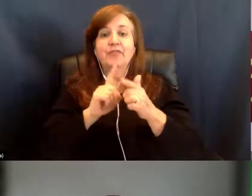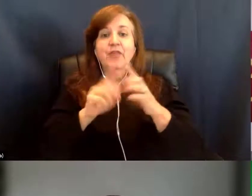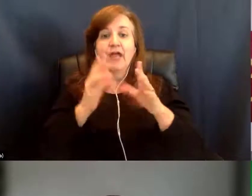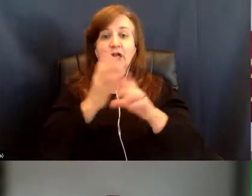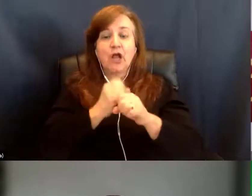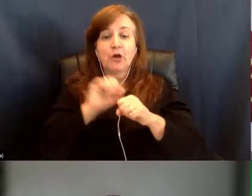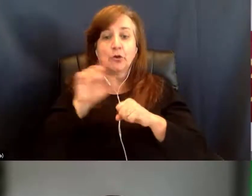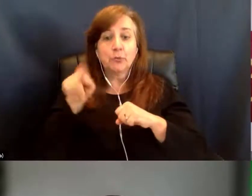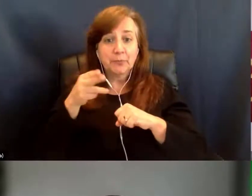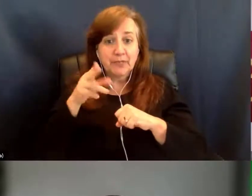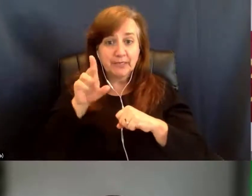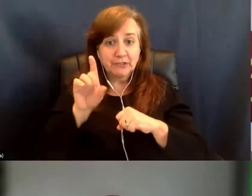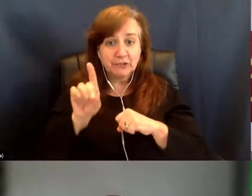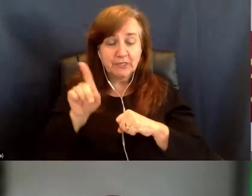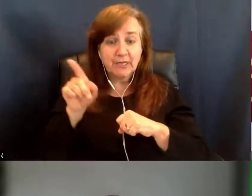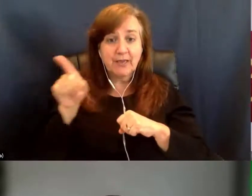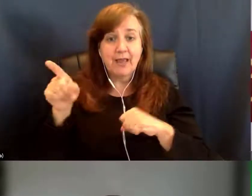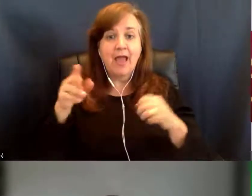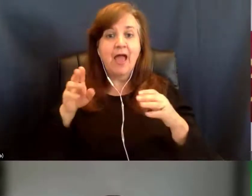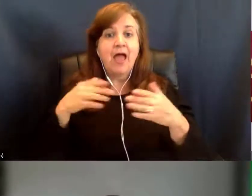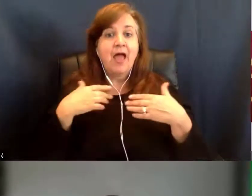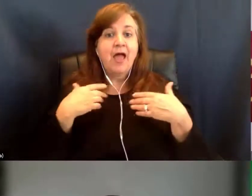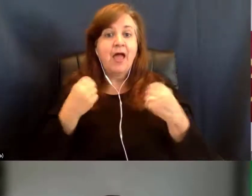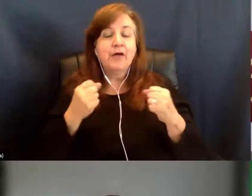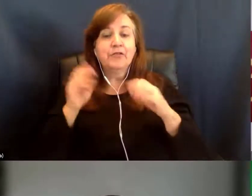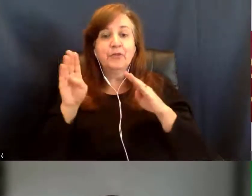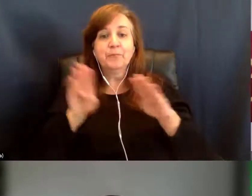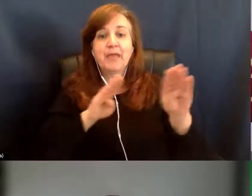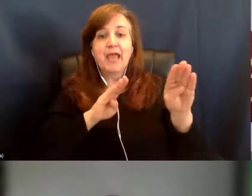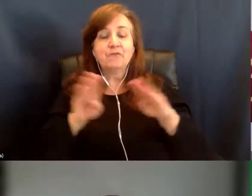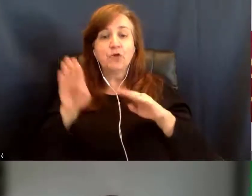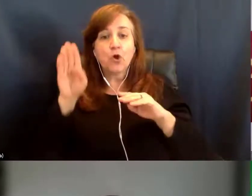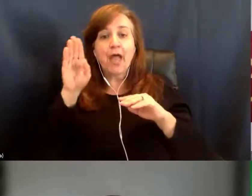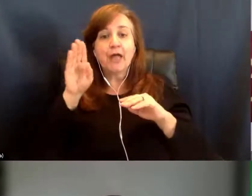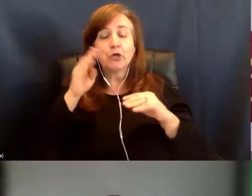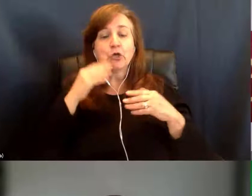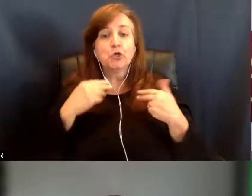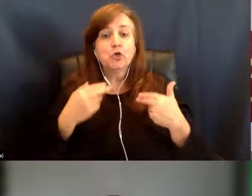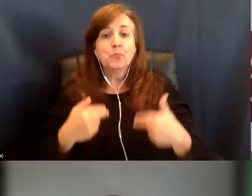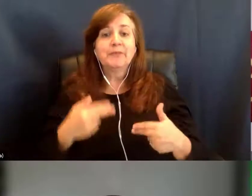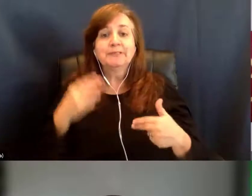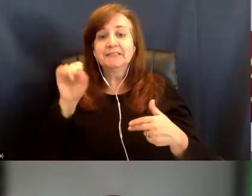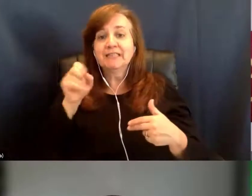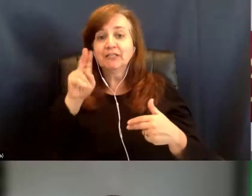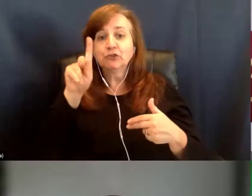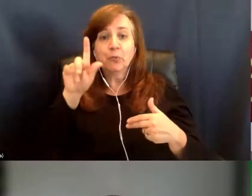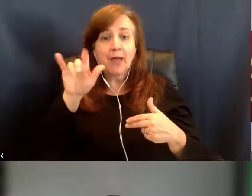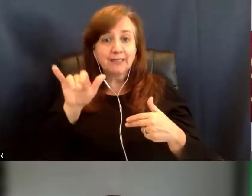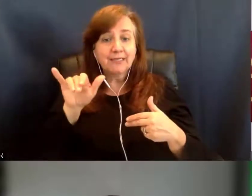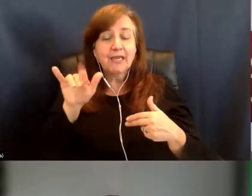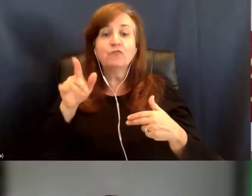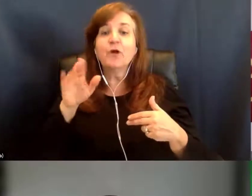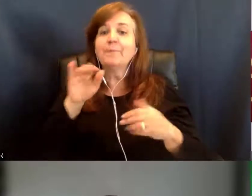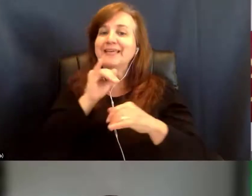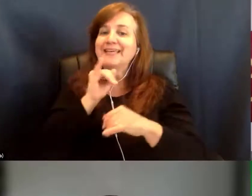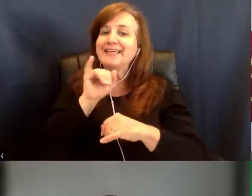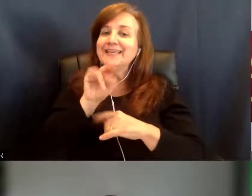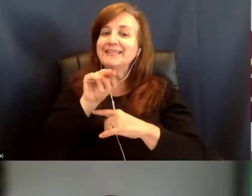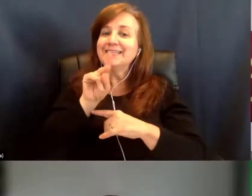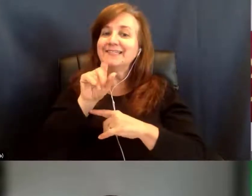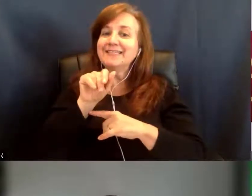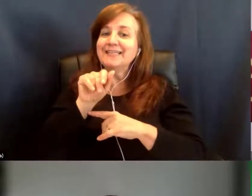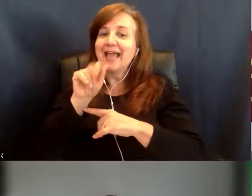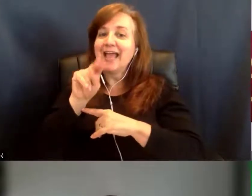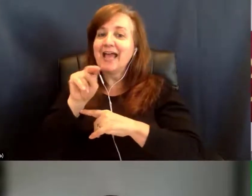doctorate degree in health behavior and human sexuality from Indiana University. Besides teaching classes at